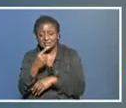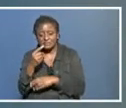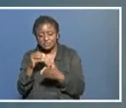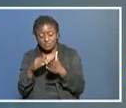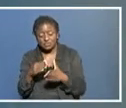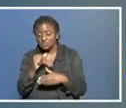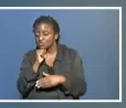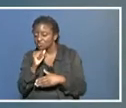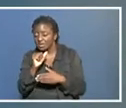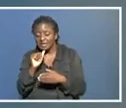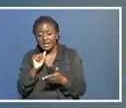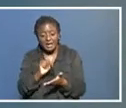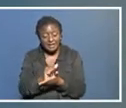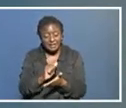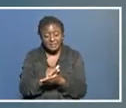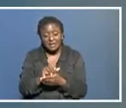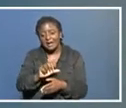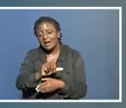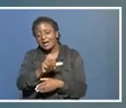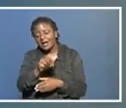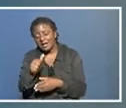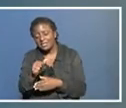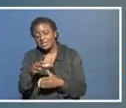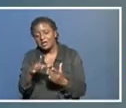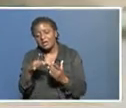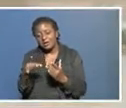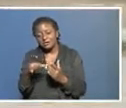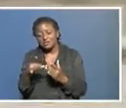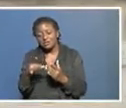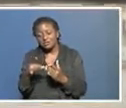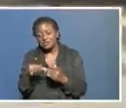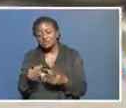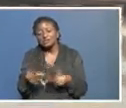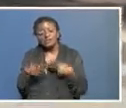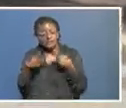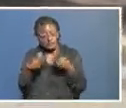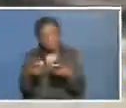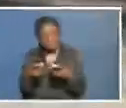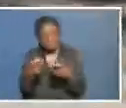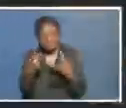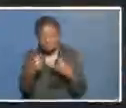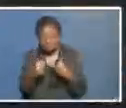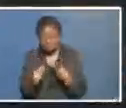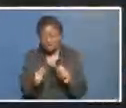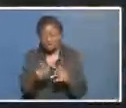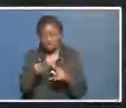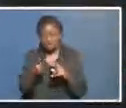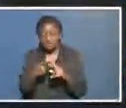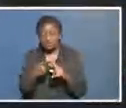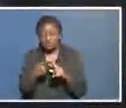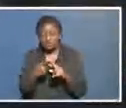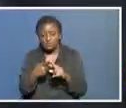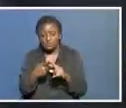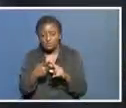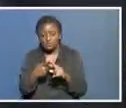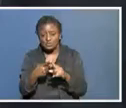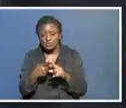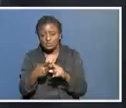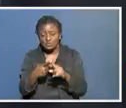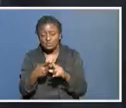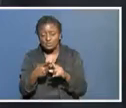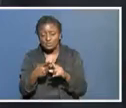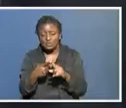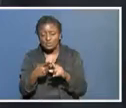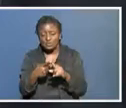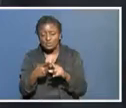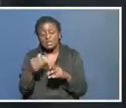non-academically inclined, alternatives are being optimized. They're trying to engage students to be more inquisitive, so it's